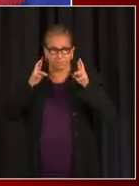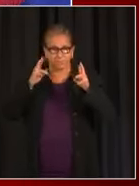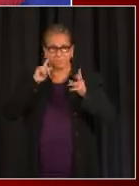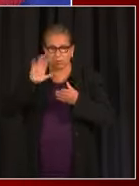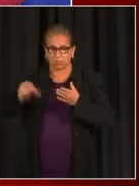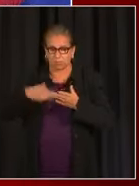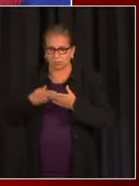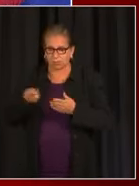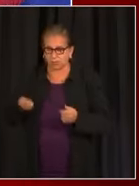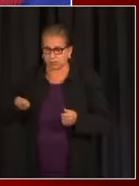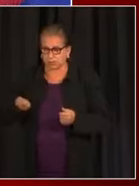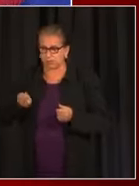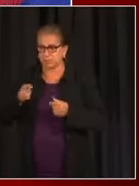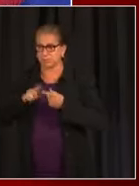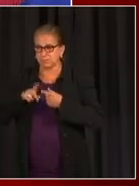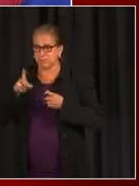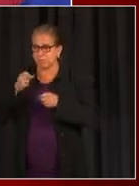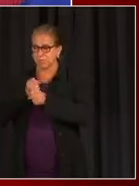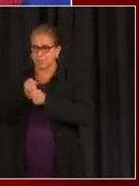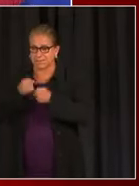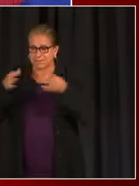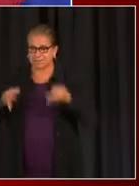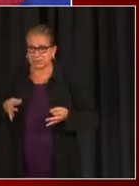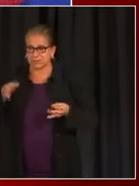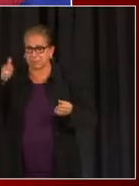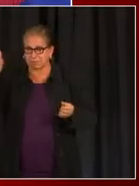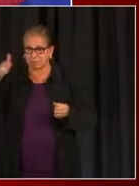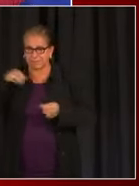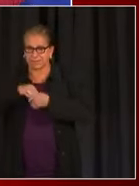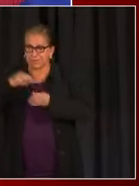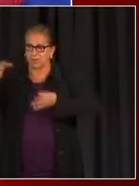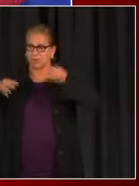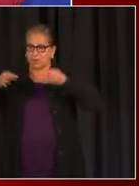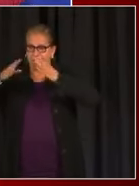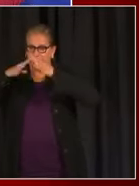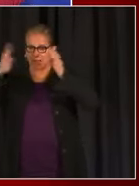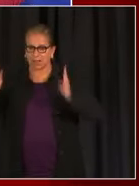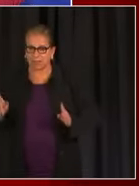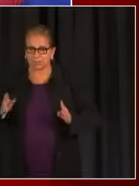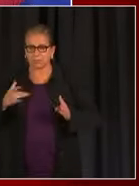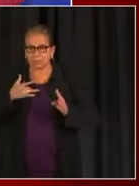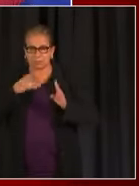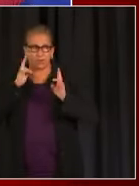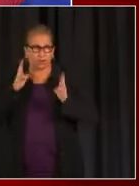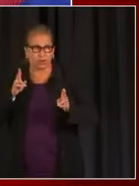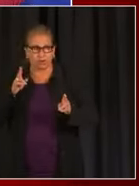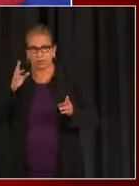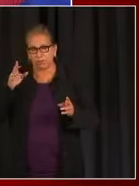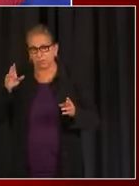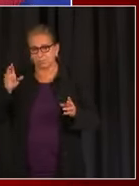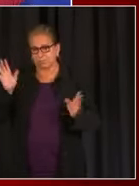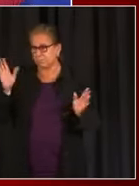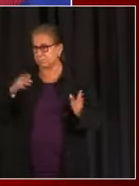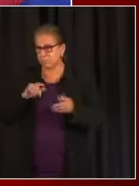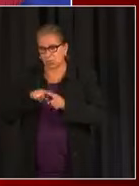the judges, but I also feel a sense of urgency that I wish they would